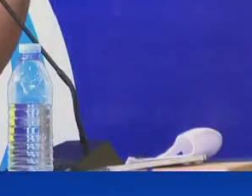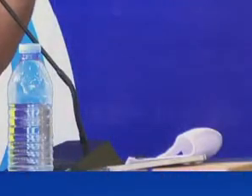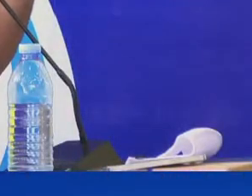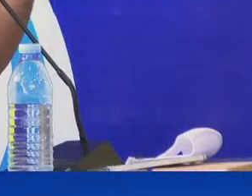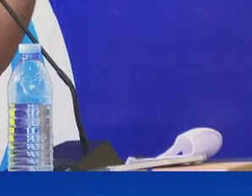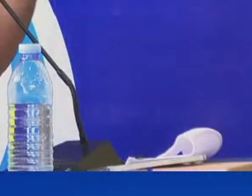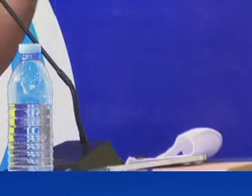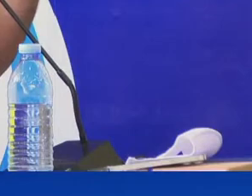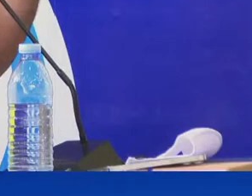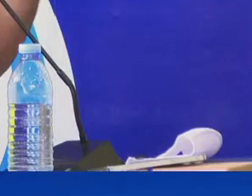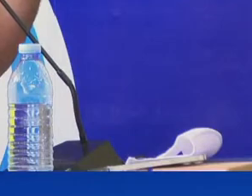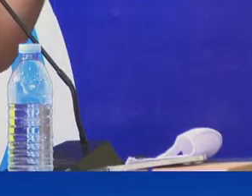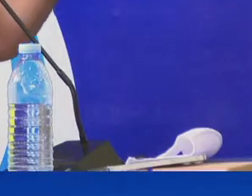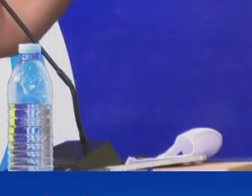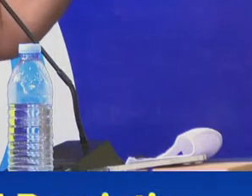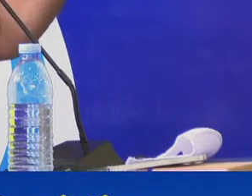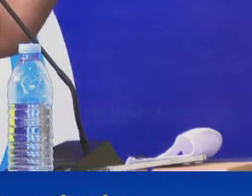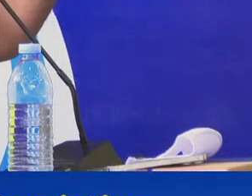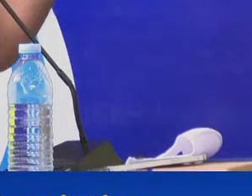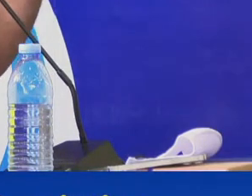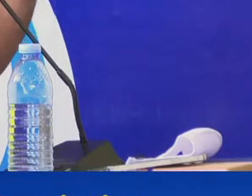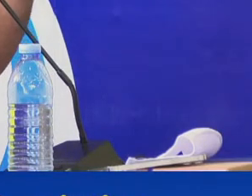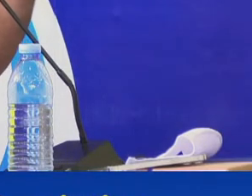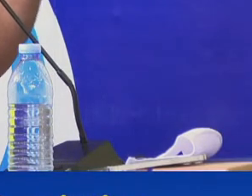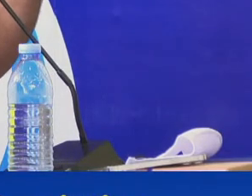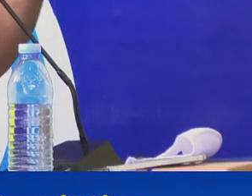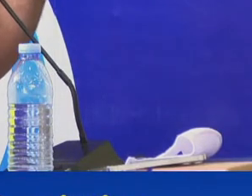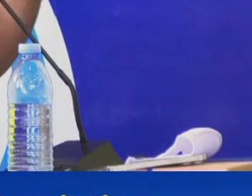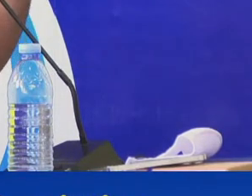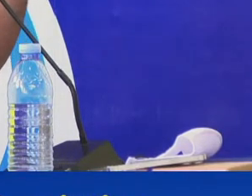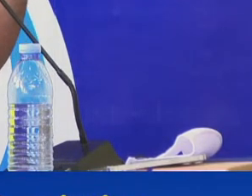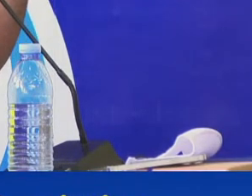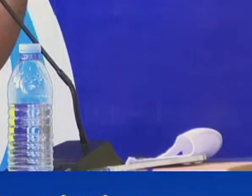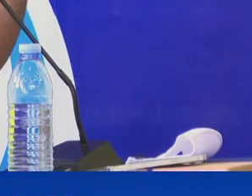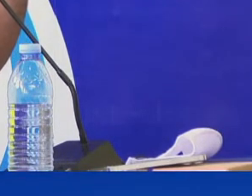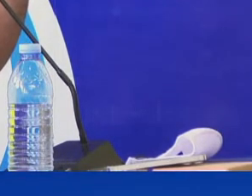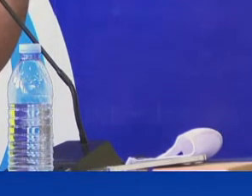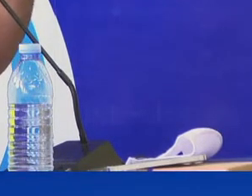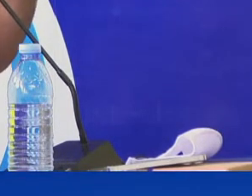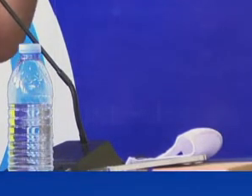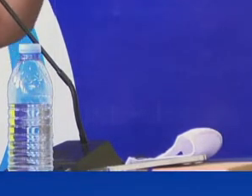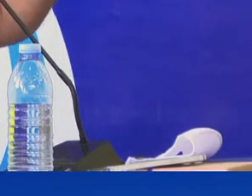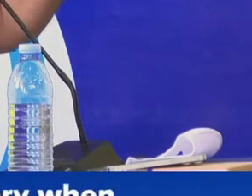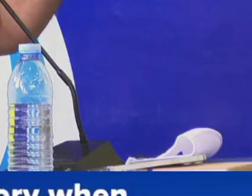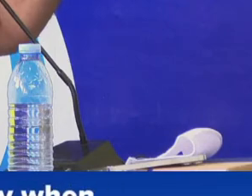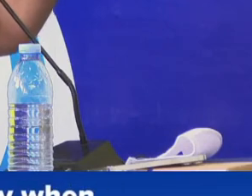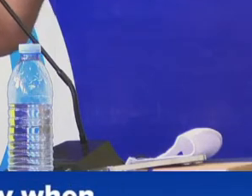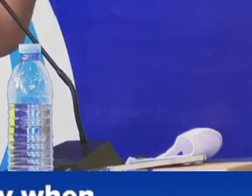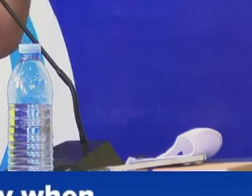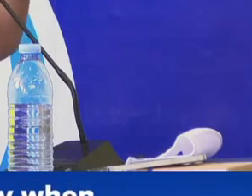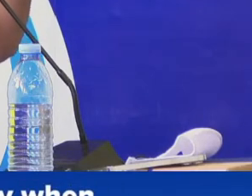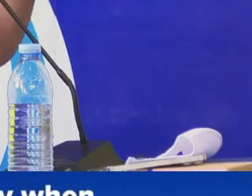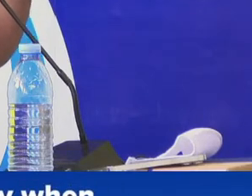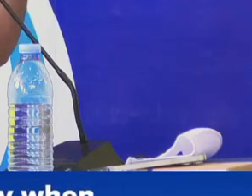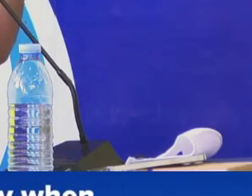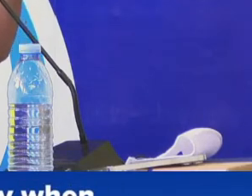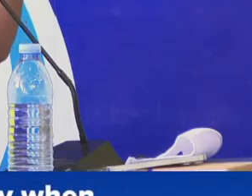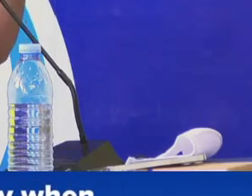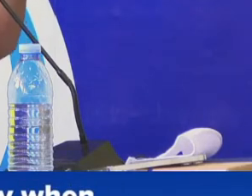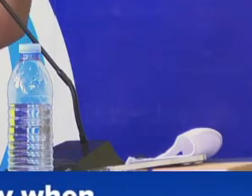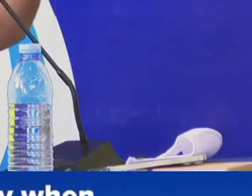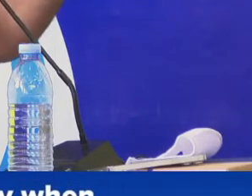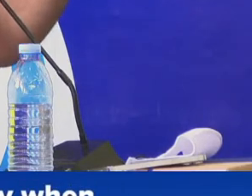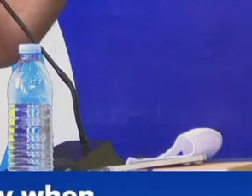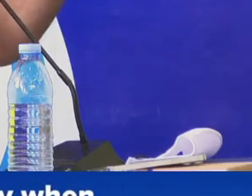me as a landlord, my job is to make sure that the tenants I have, how did they